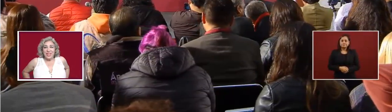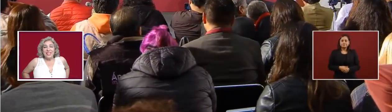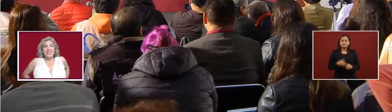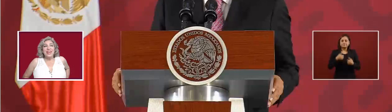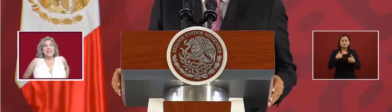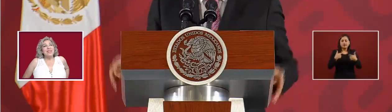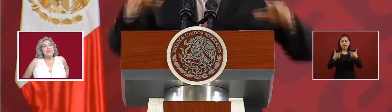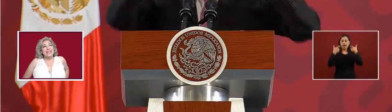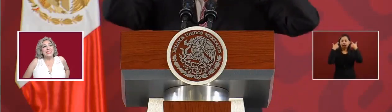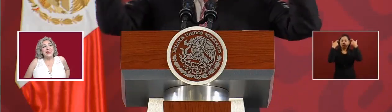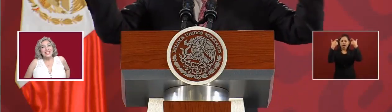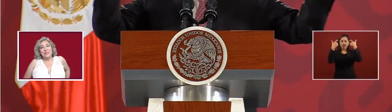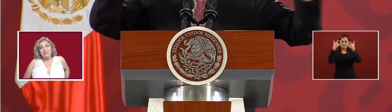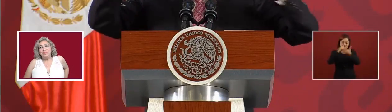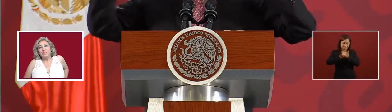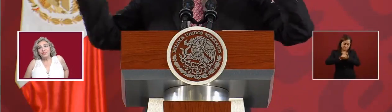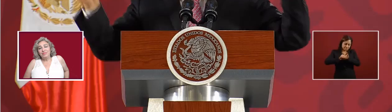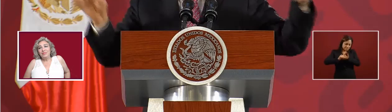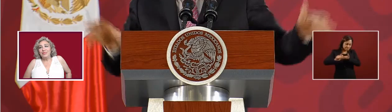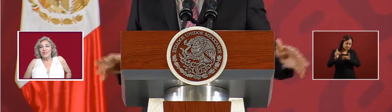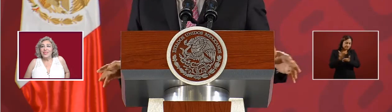and there I get rid of my stress